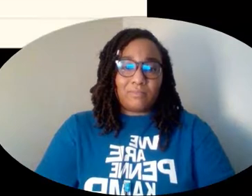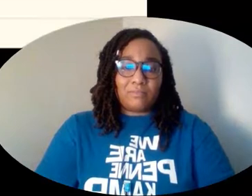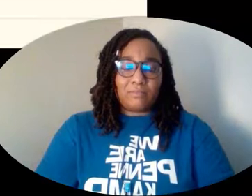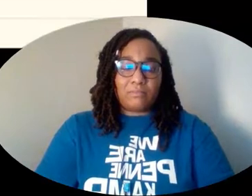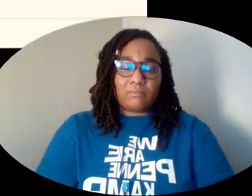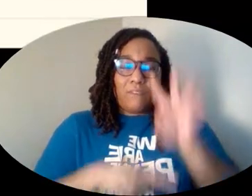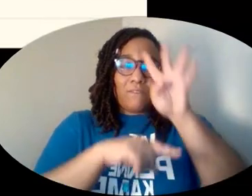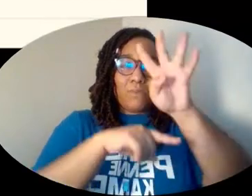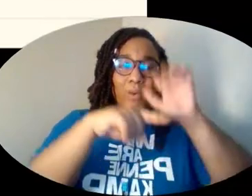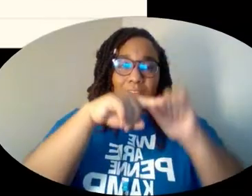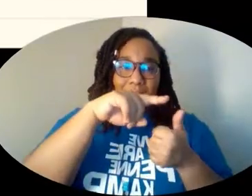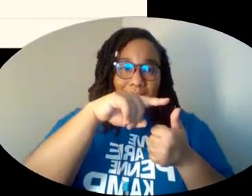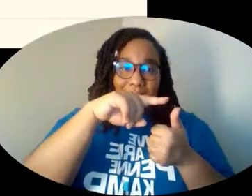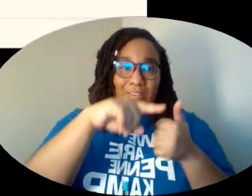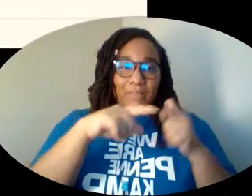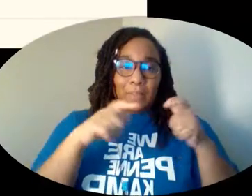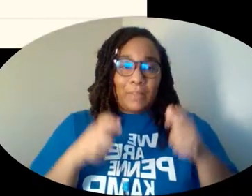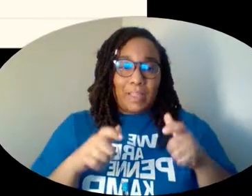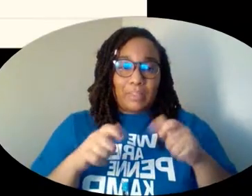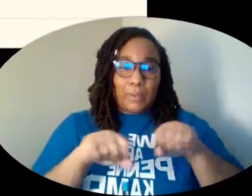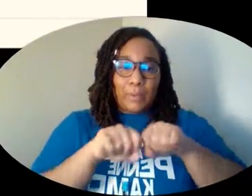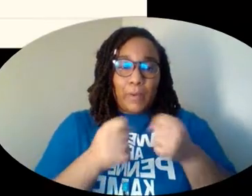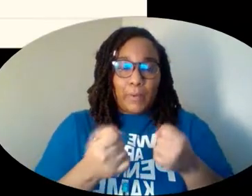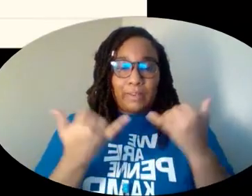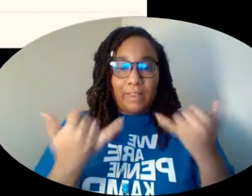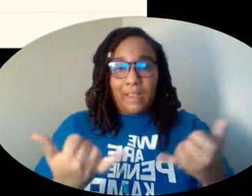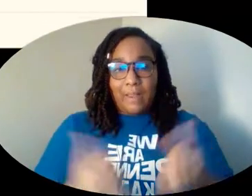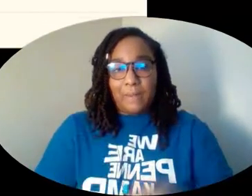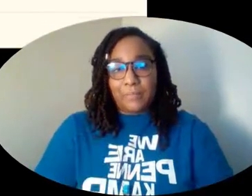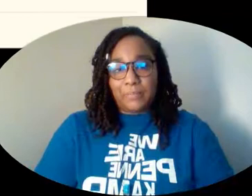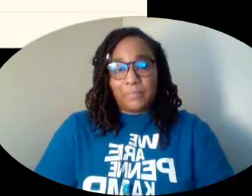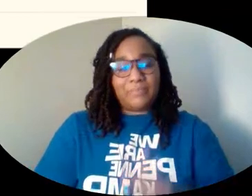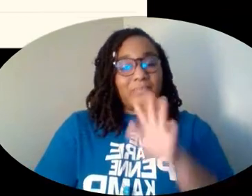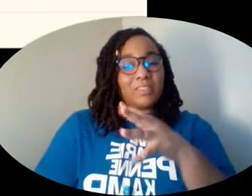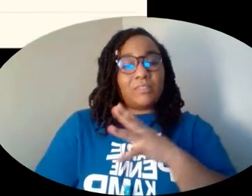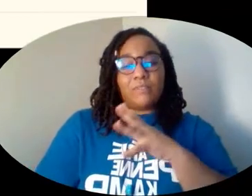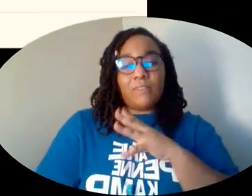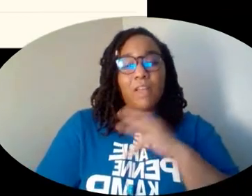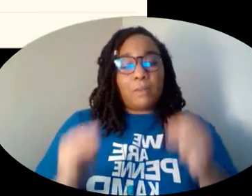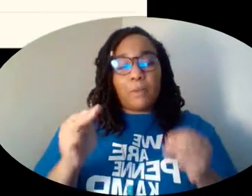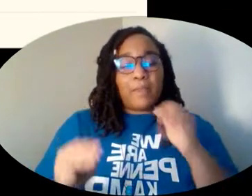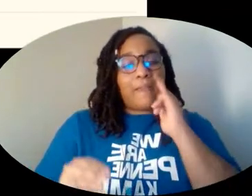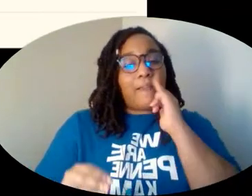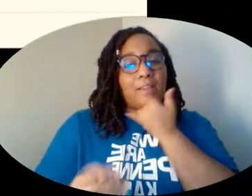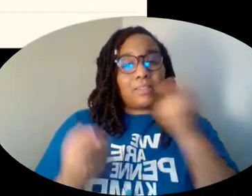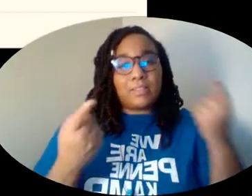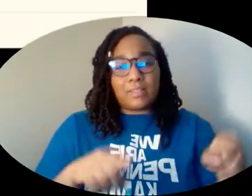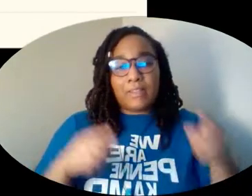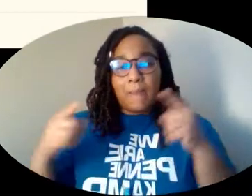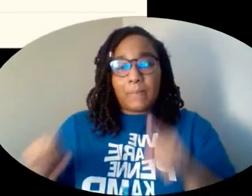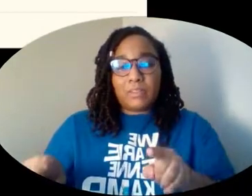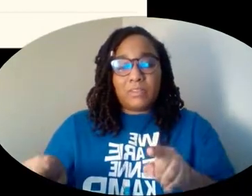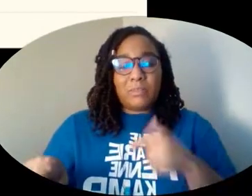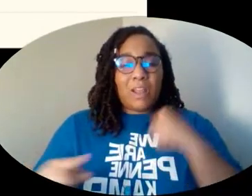Make that 4/10 of the plates are broken. It's okay, Moby. Accidents happen.